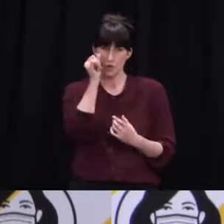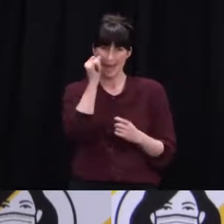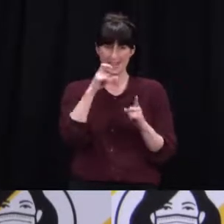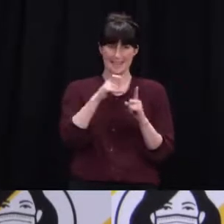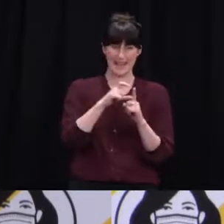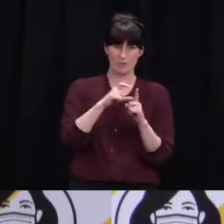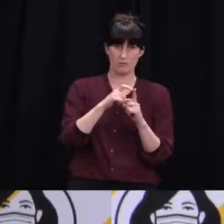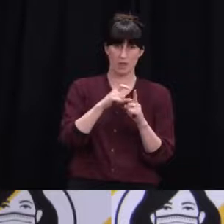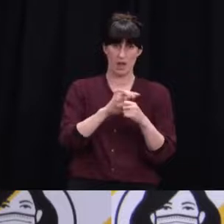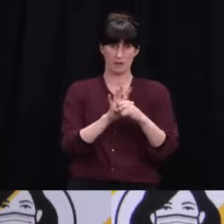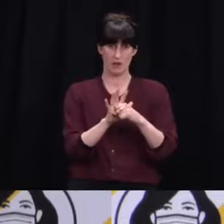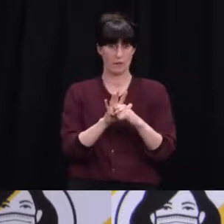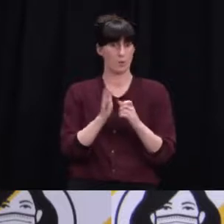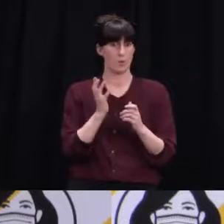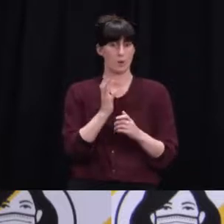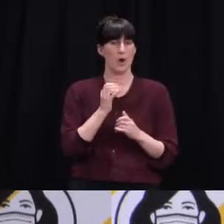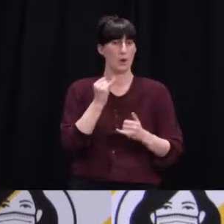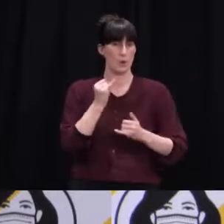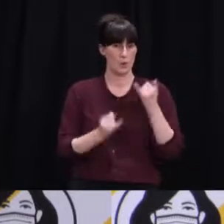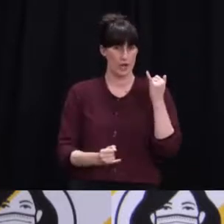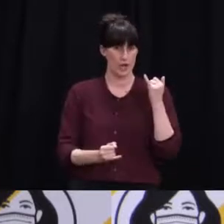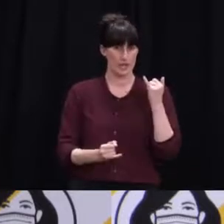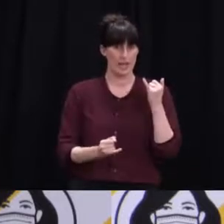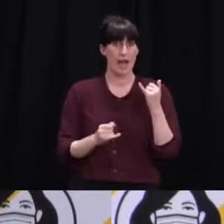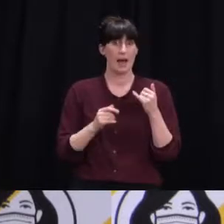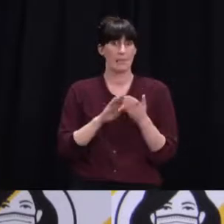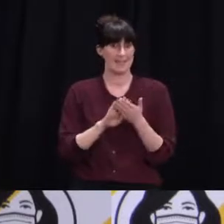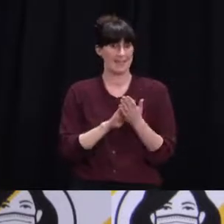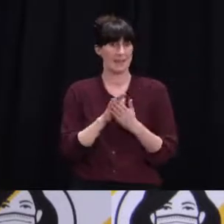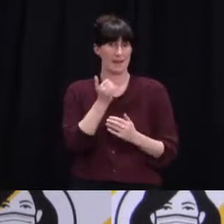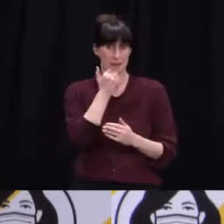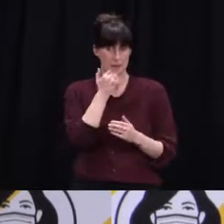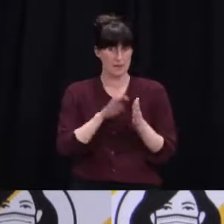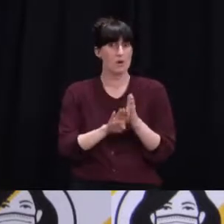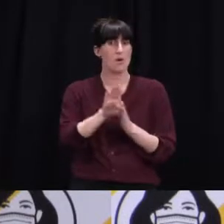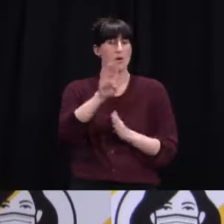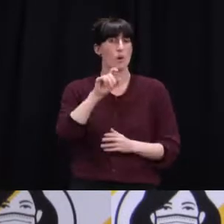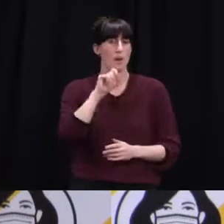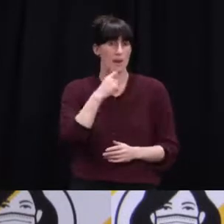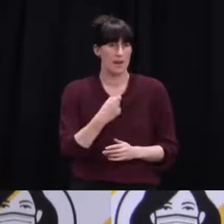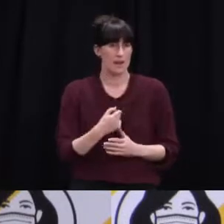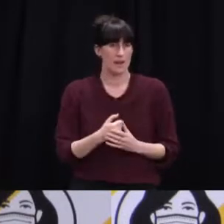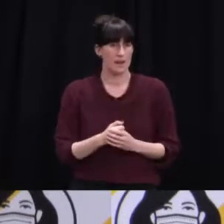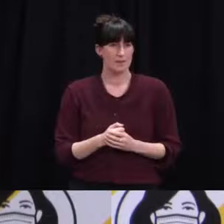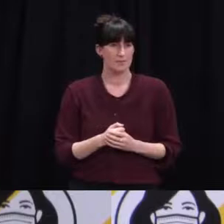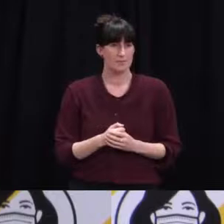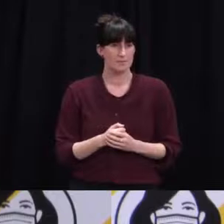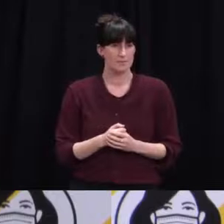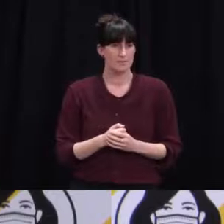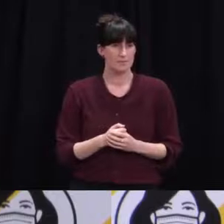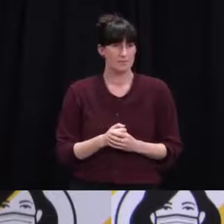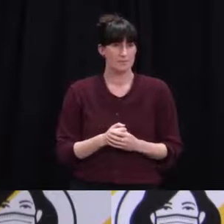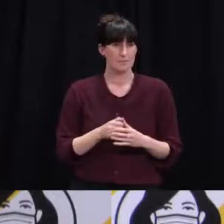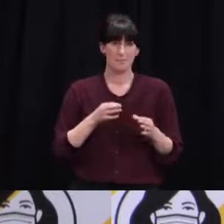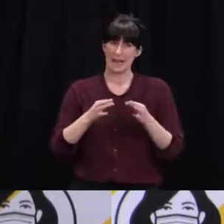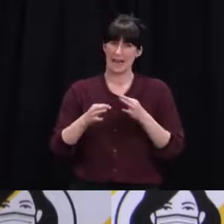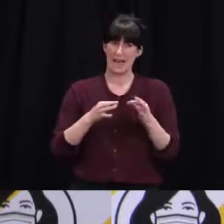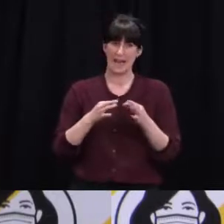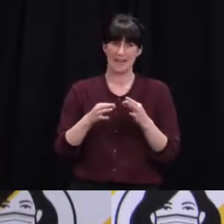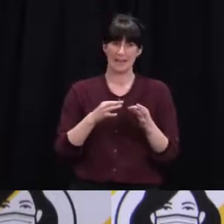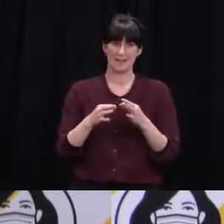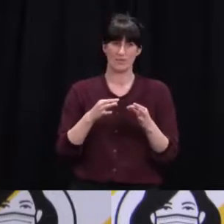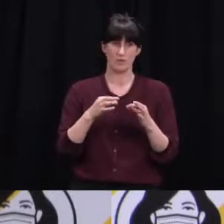anticipated in preparing for Delta that there would be a surge in the number of contacts out there, but that this was 10 times the size of the August outbreak. Were